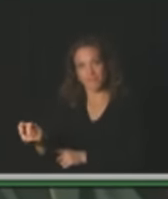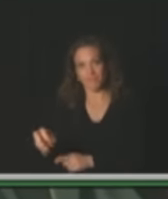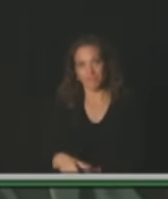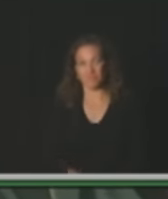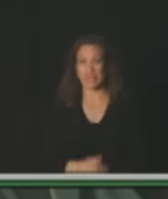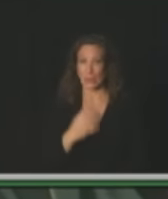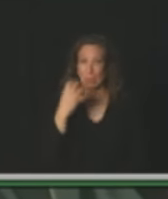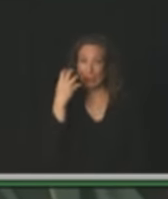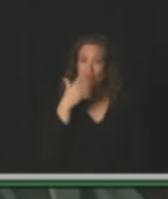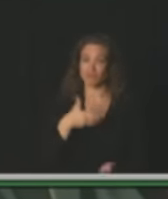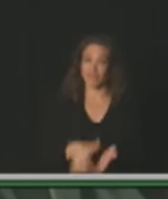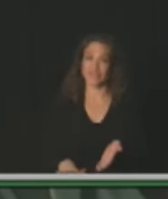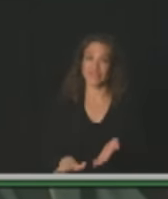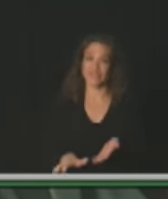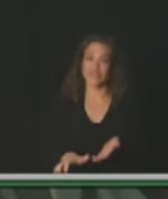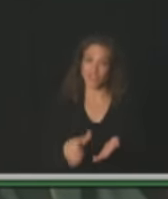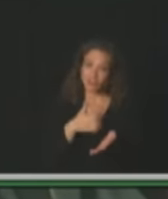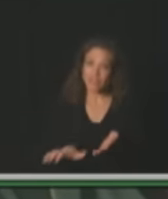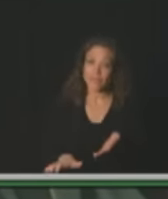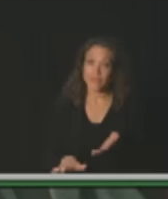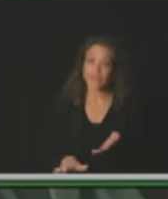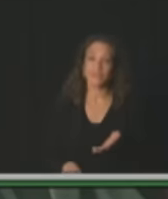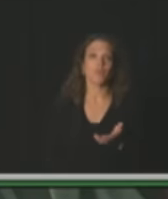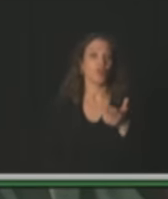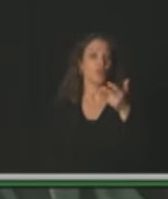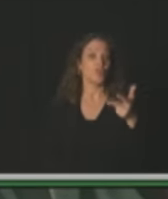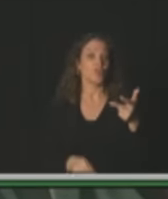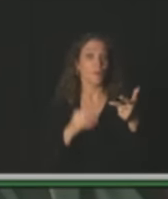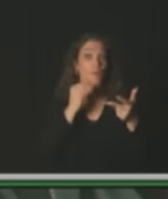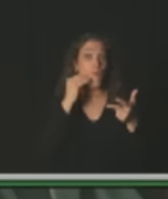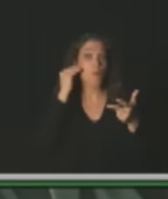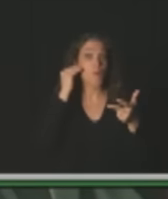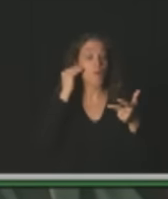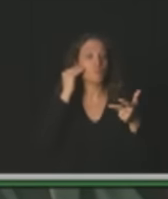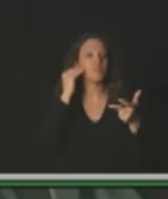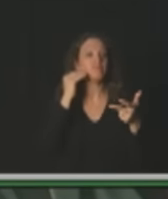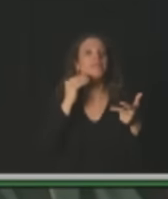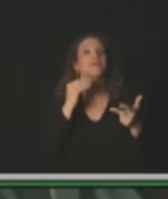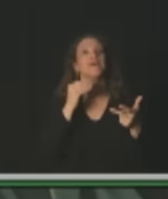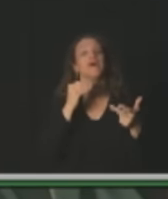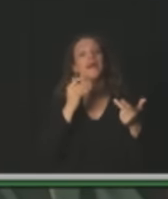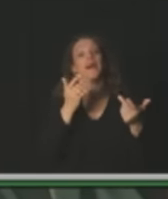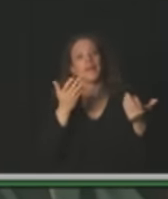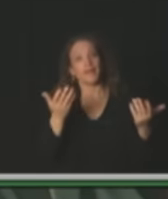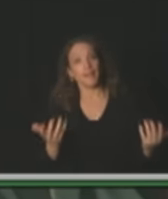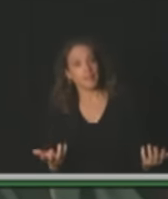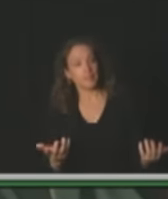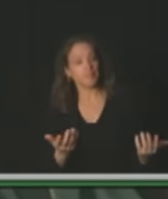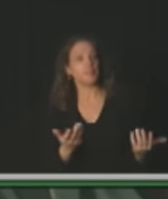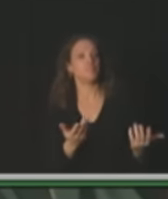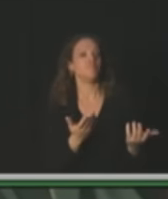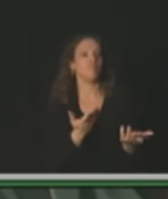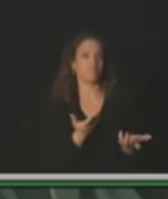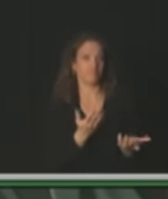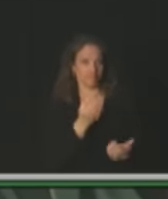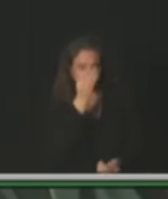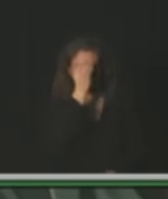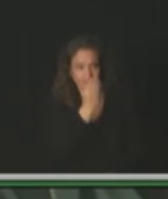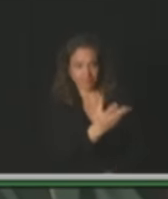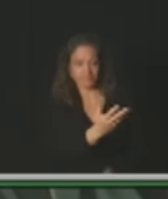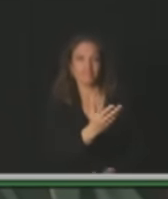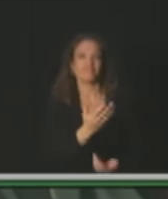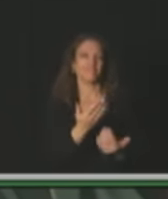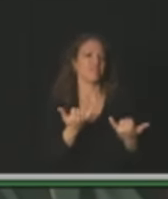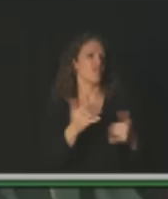That's a rough life. 3 of those foster homes have brought her out and said to her, "It's